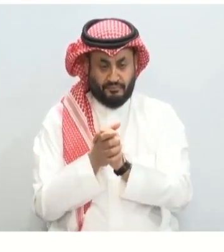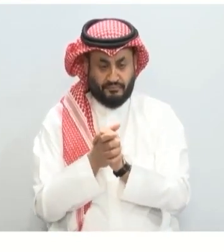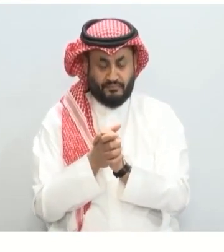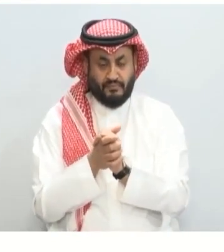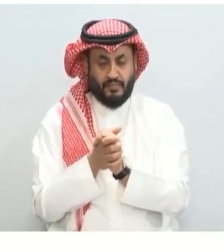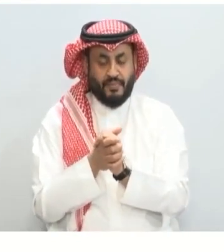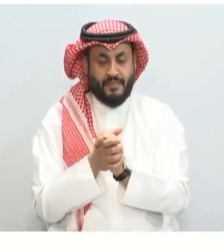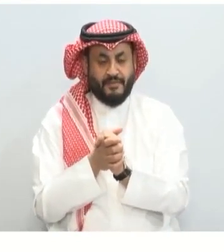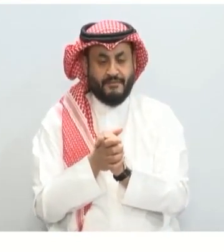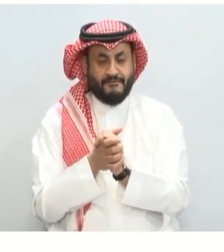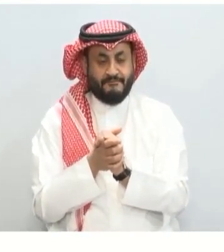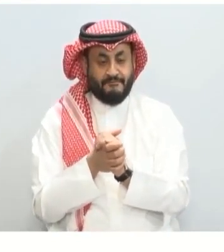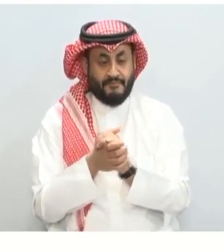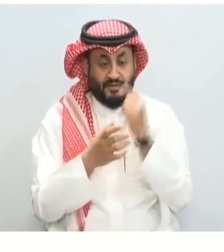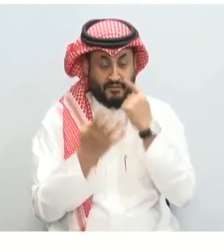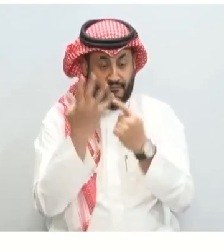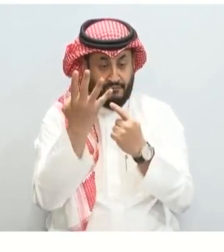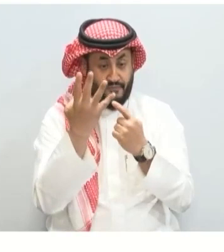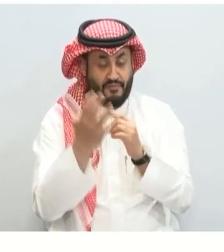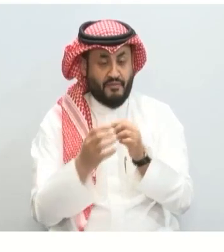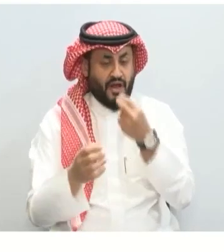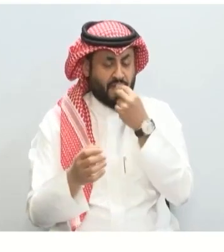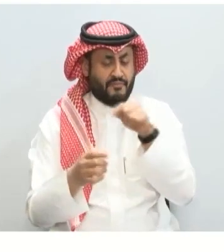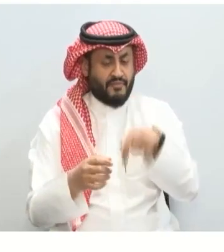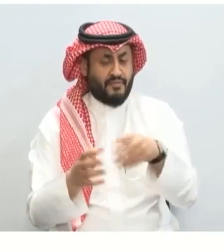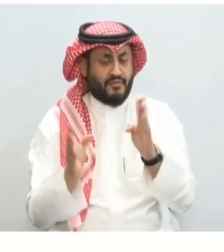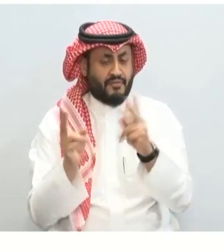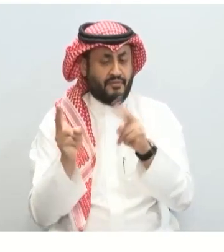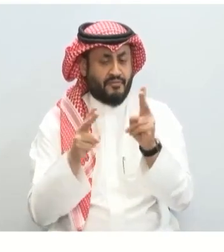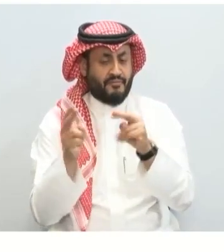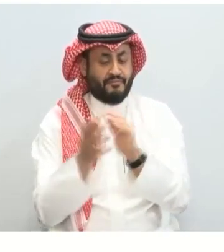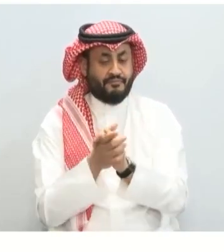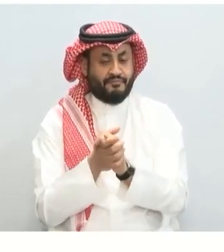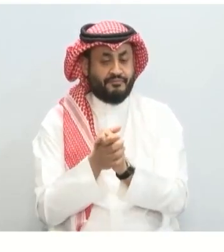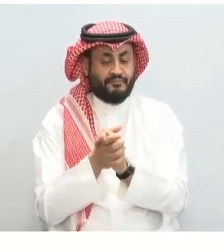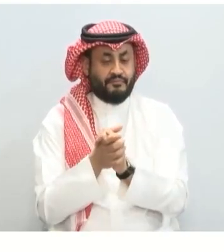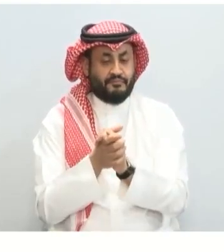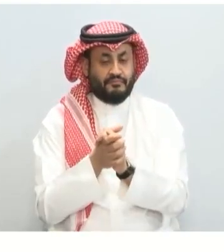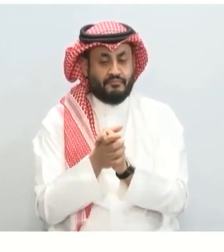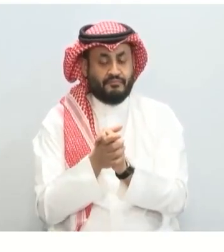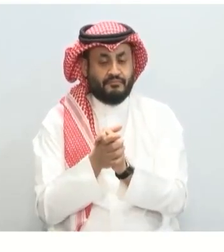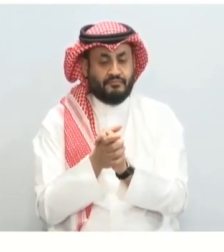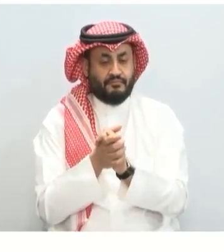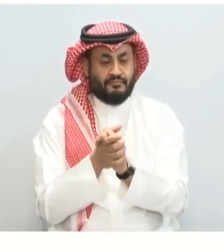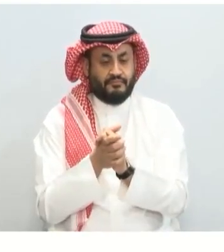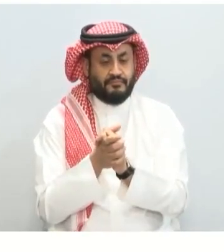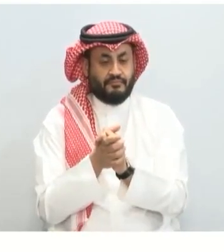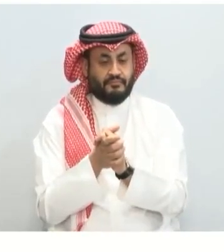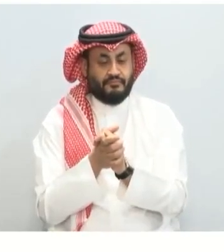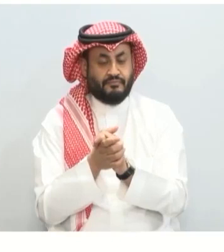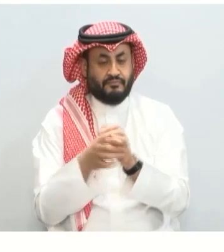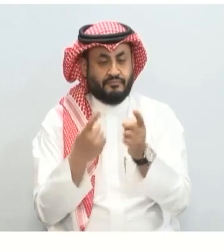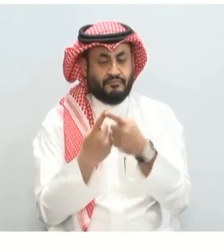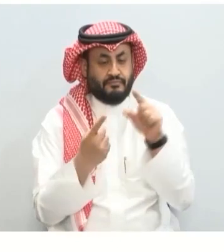So four foods were mentioned in the conversation. Chicken, grilled chicken here, the first